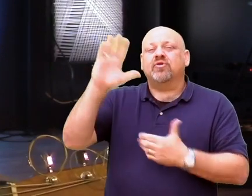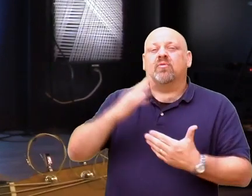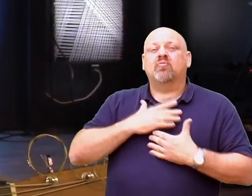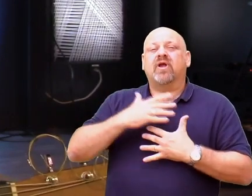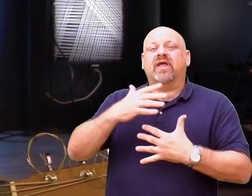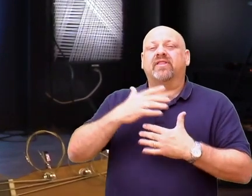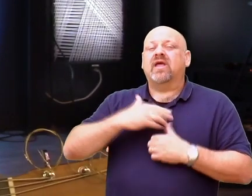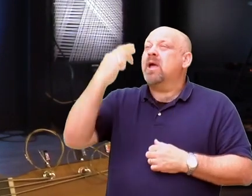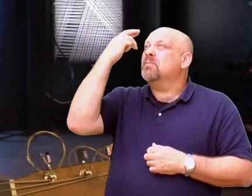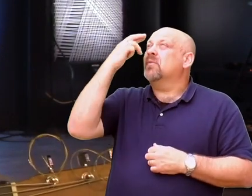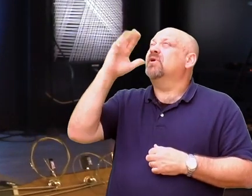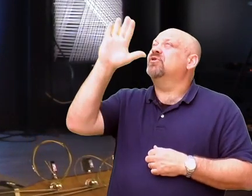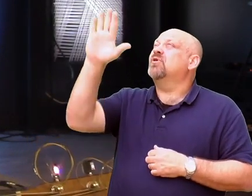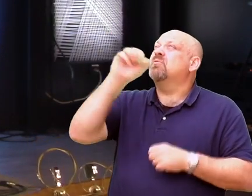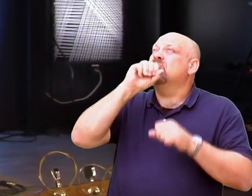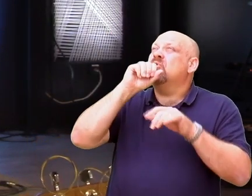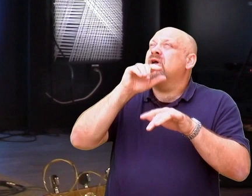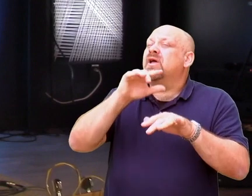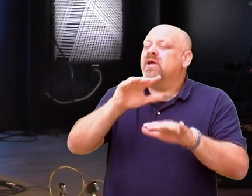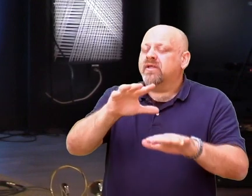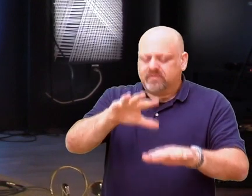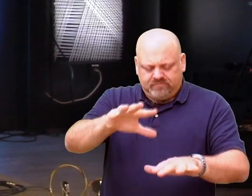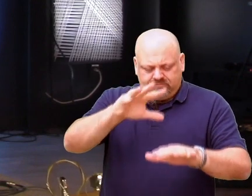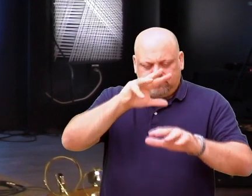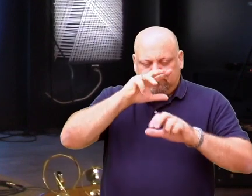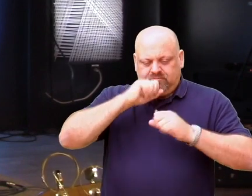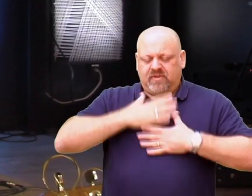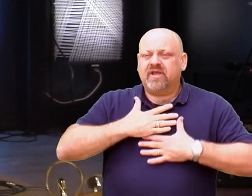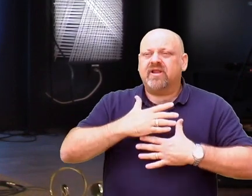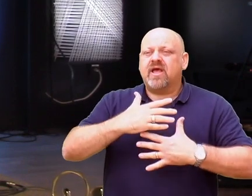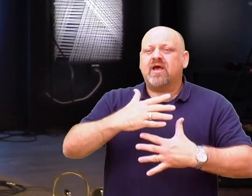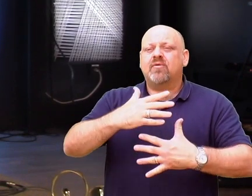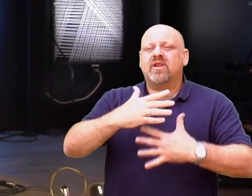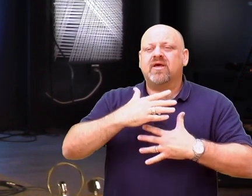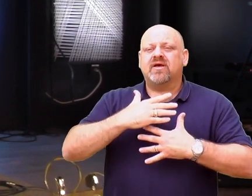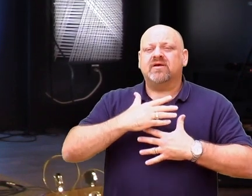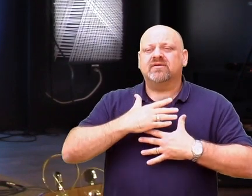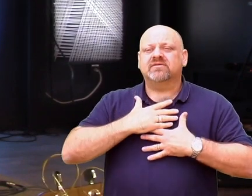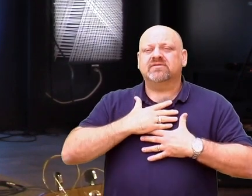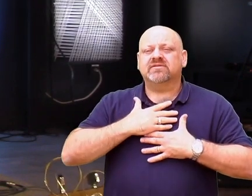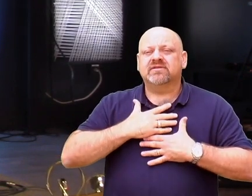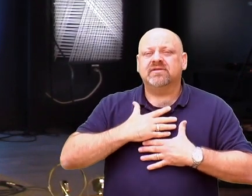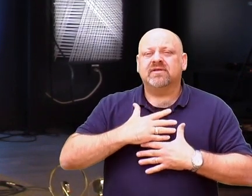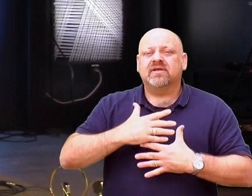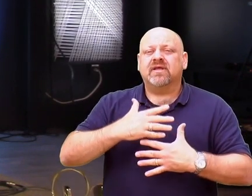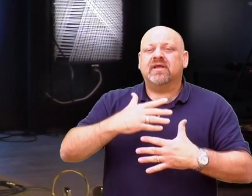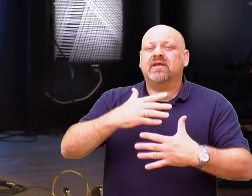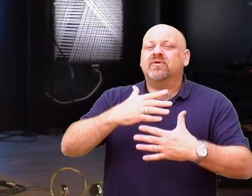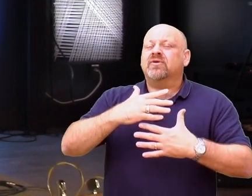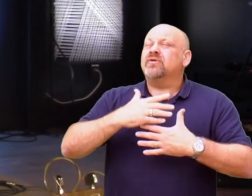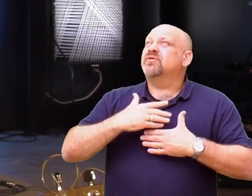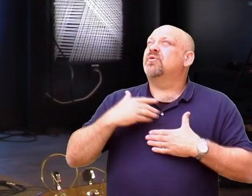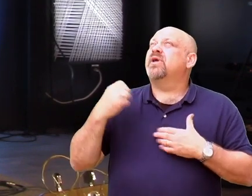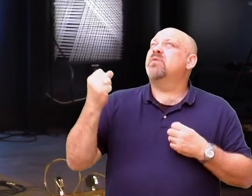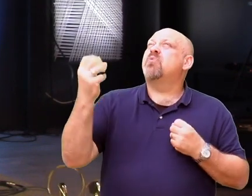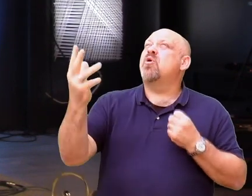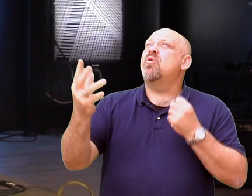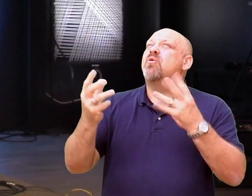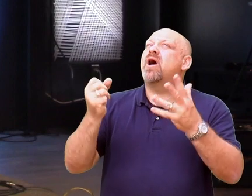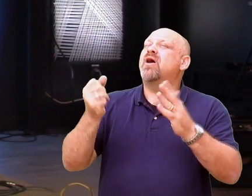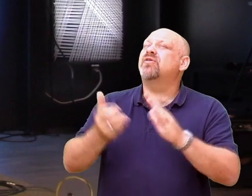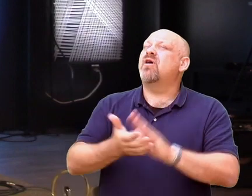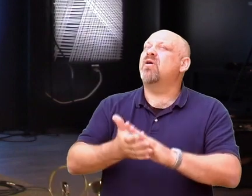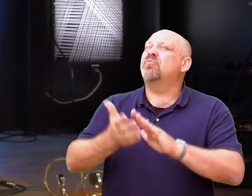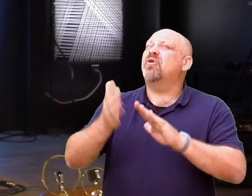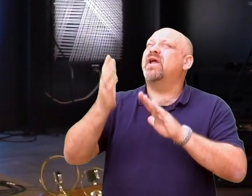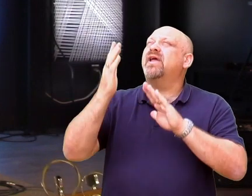Together, it's your breath. 'Cause it's your breath in our lungs.